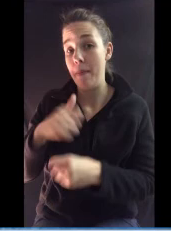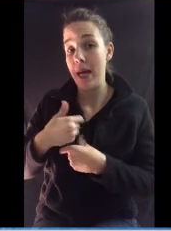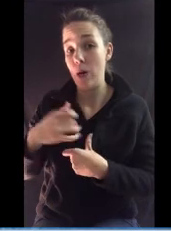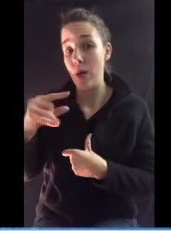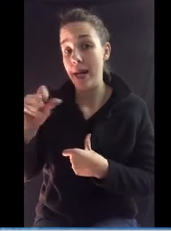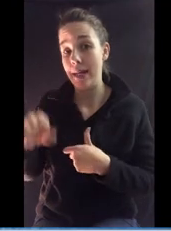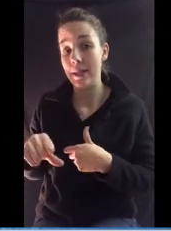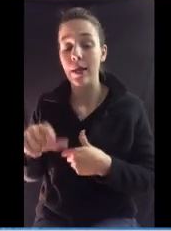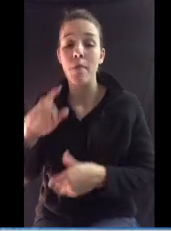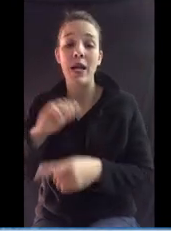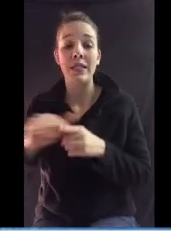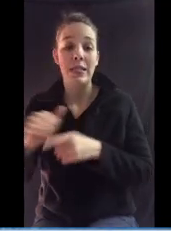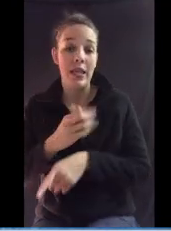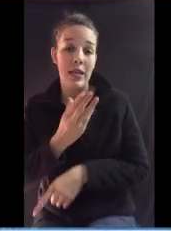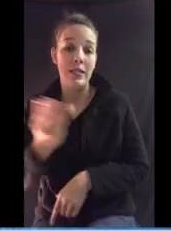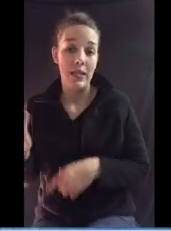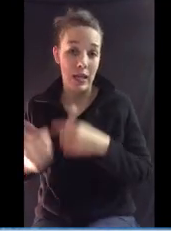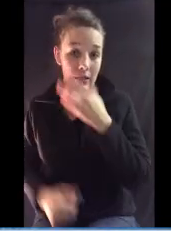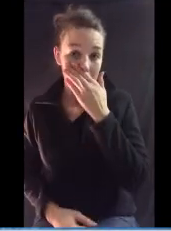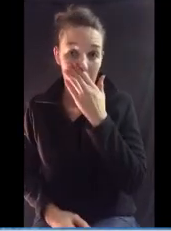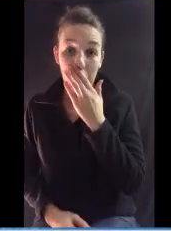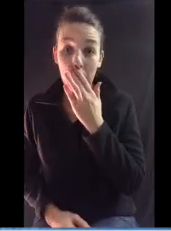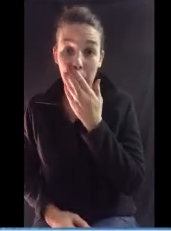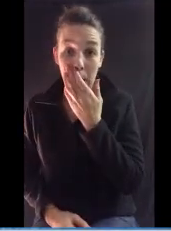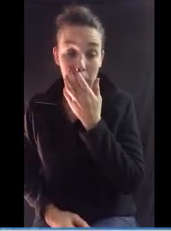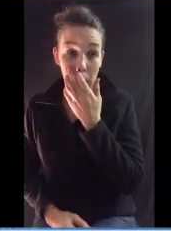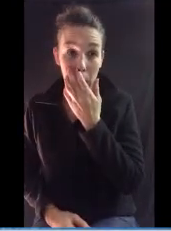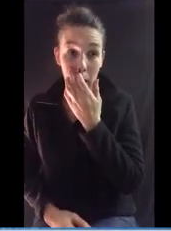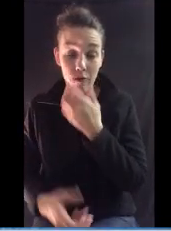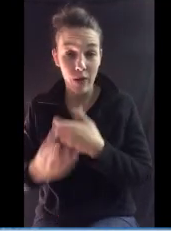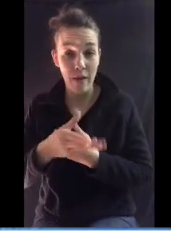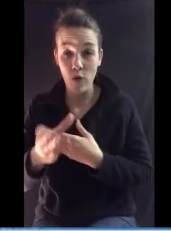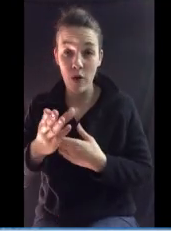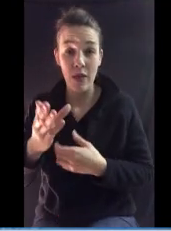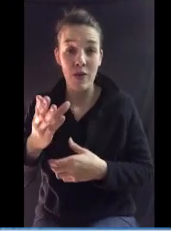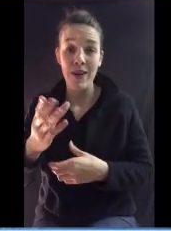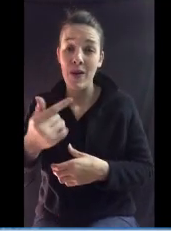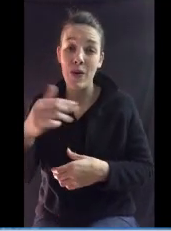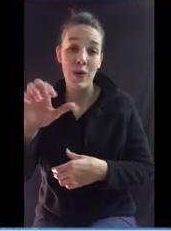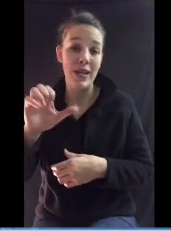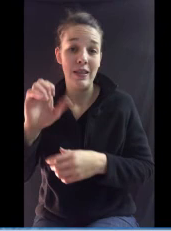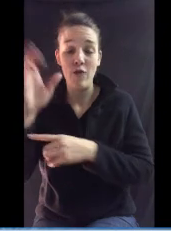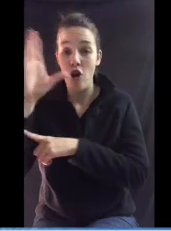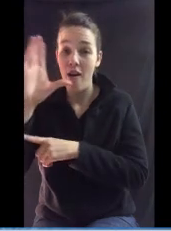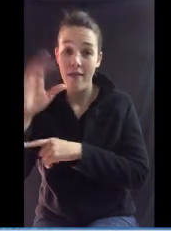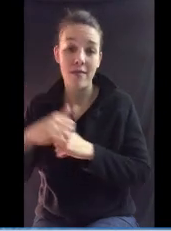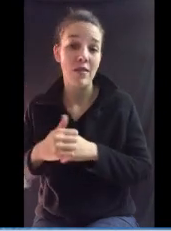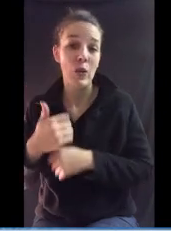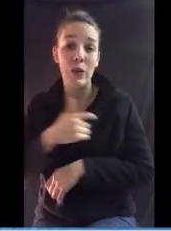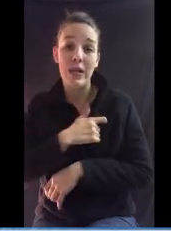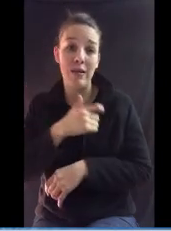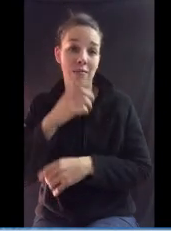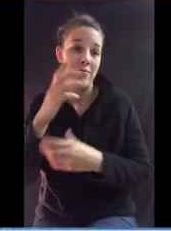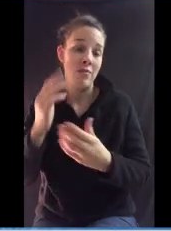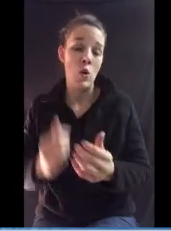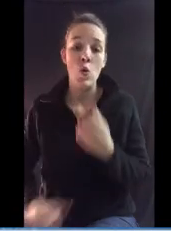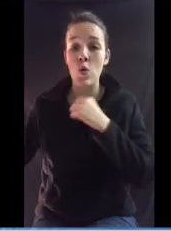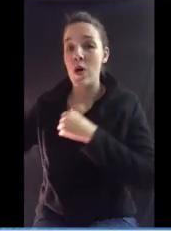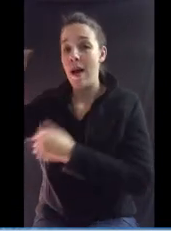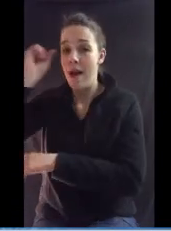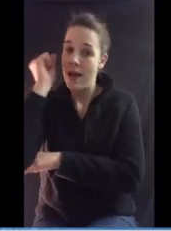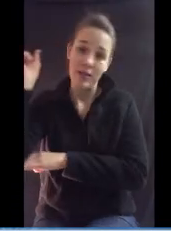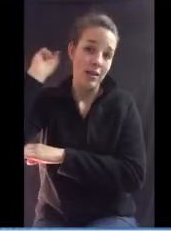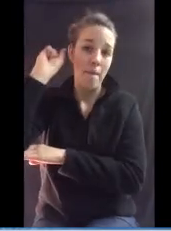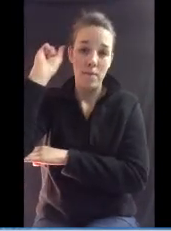lives. If I who make it what it is, practice these things. Therefore, with the grace of God,